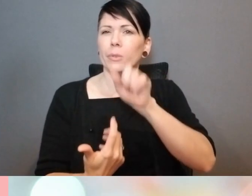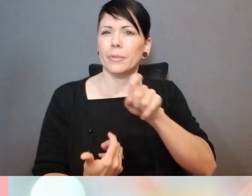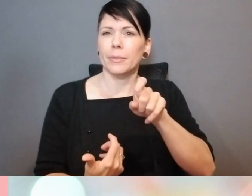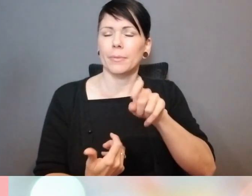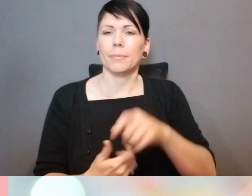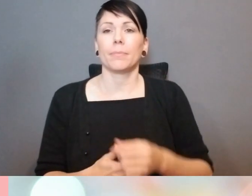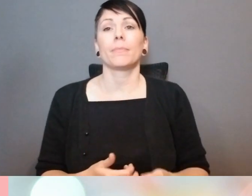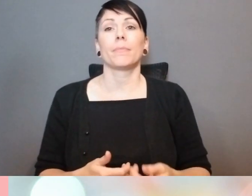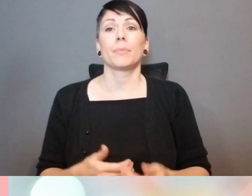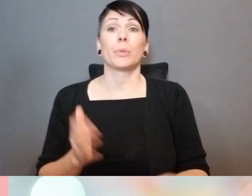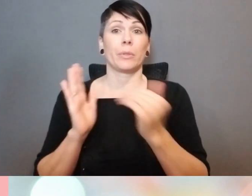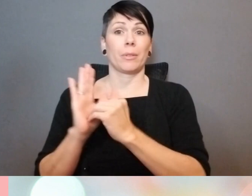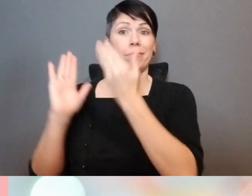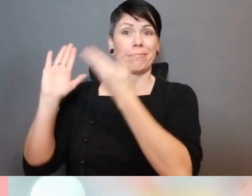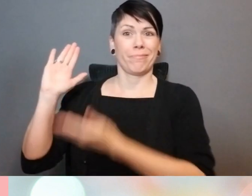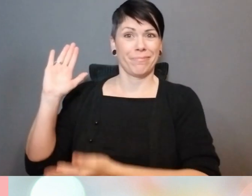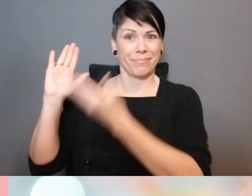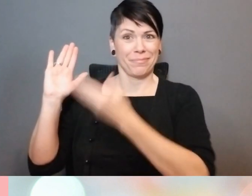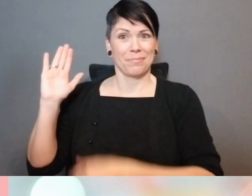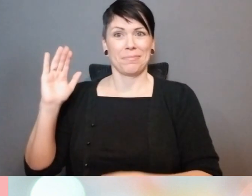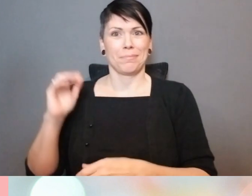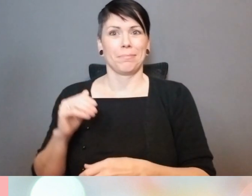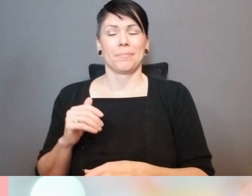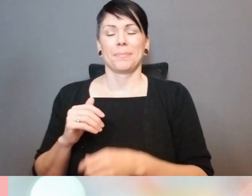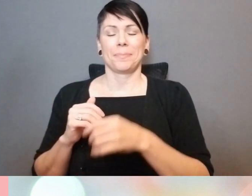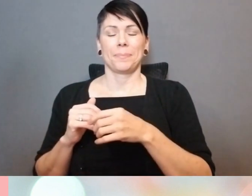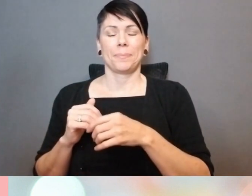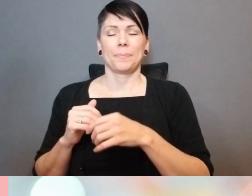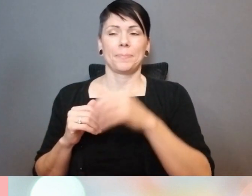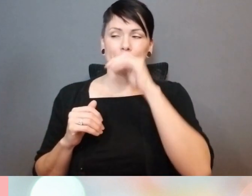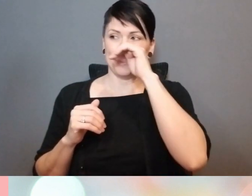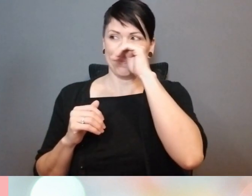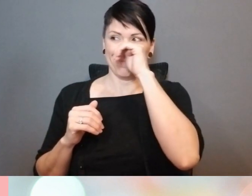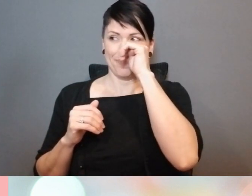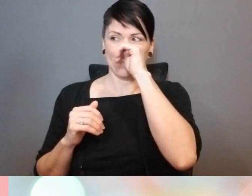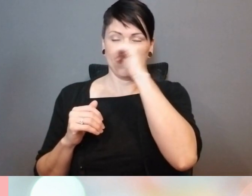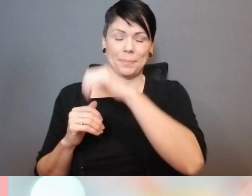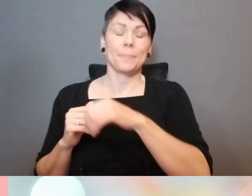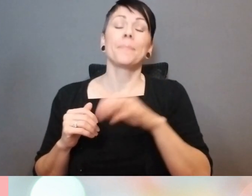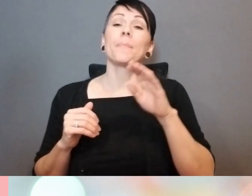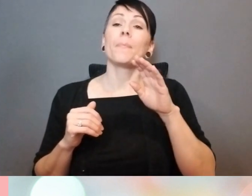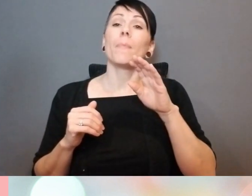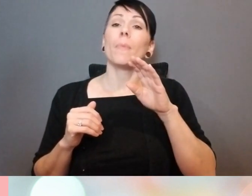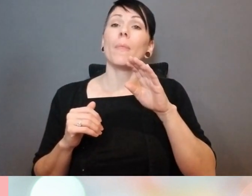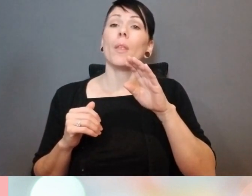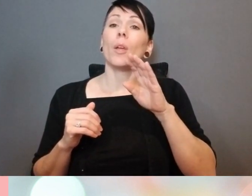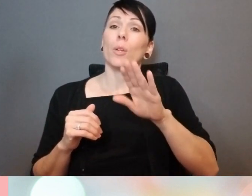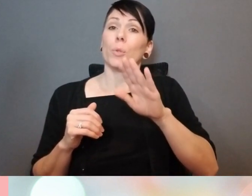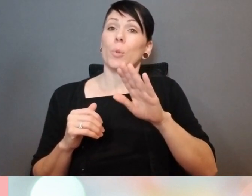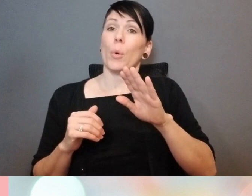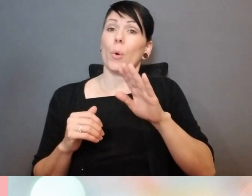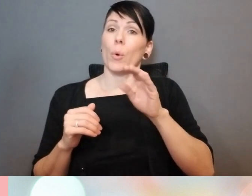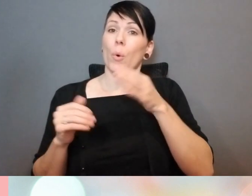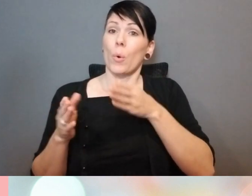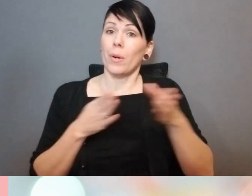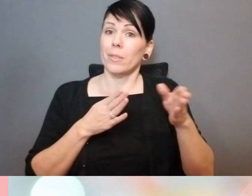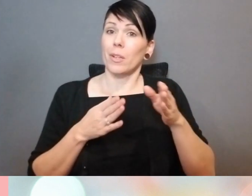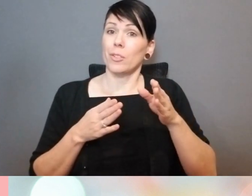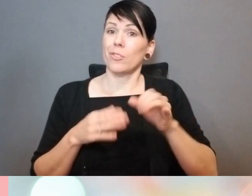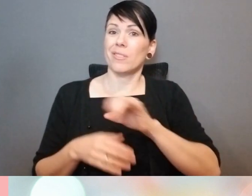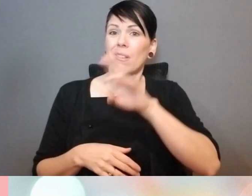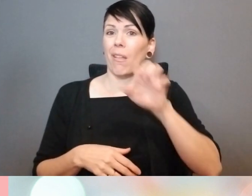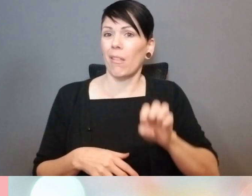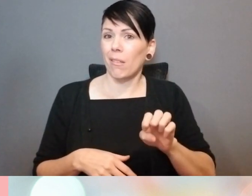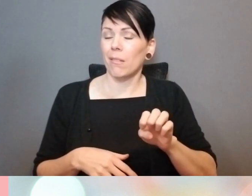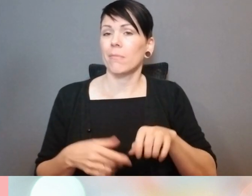to recap, here are the questions that I think can help get you on the path to organization that works for you. What is my organization